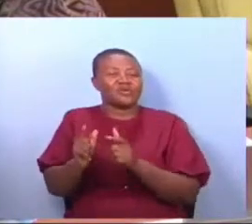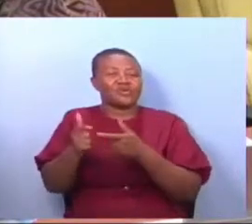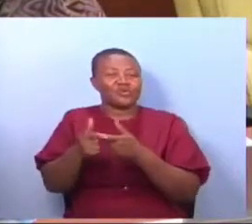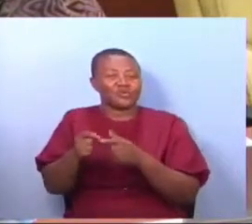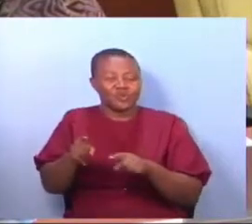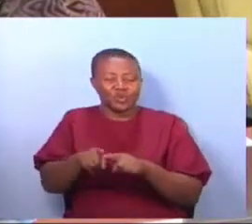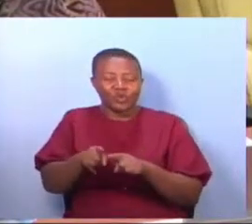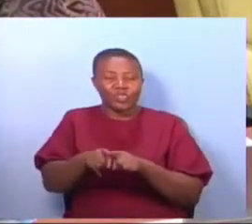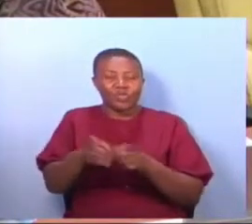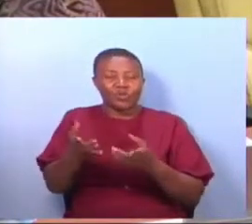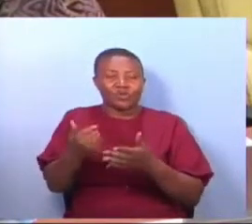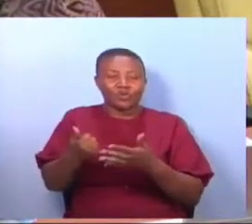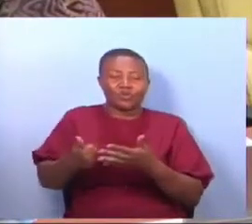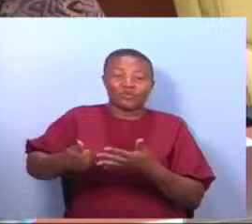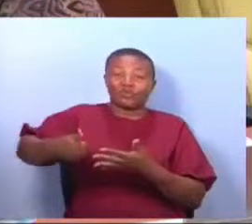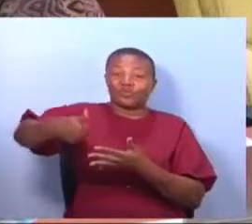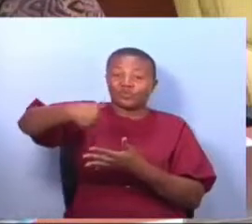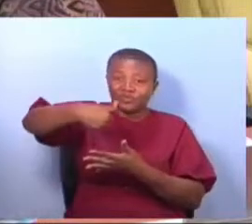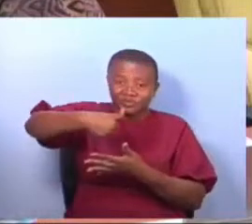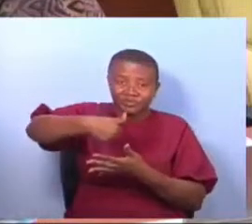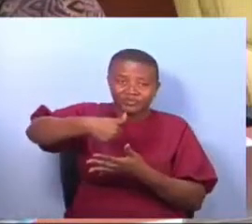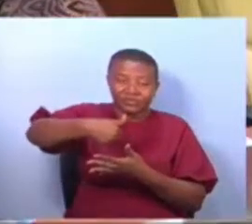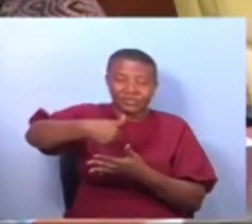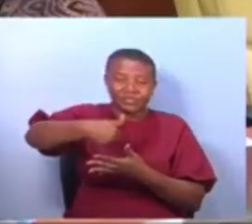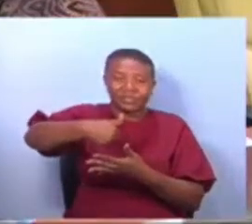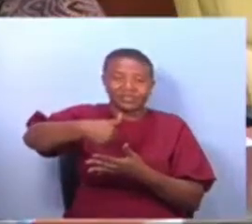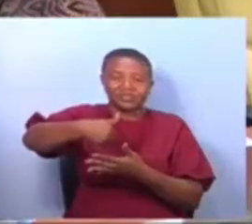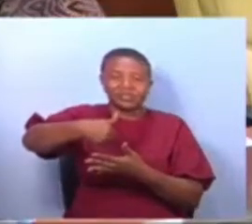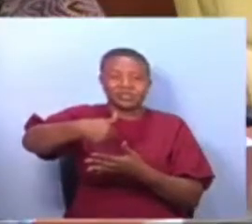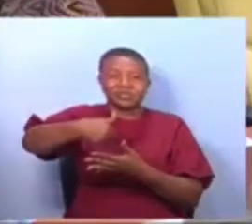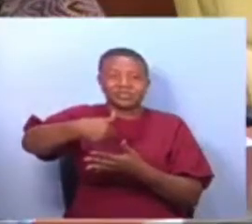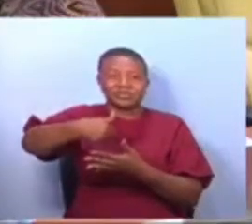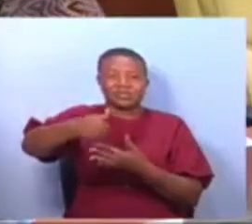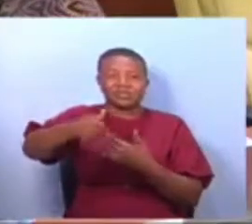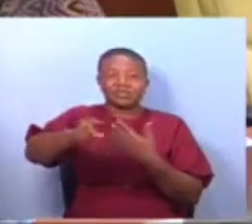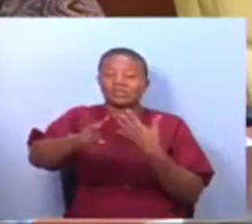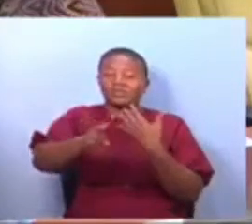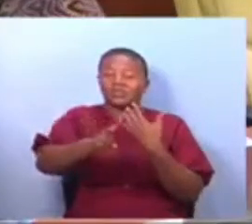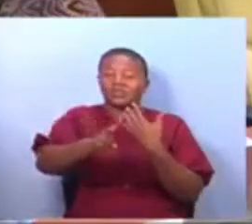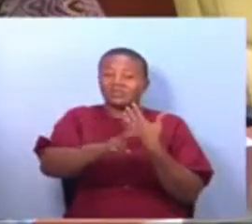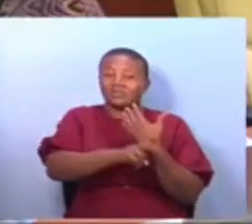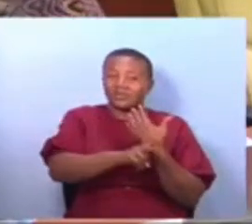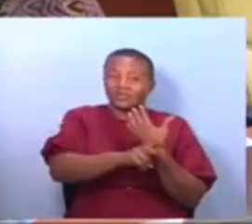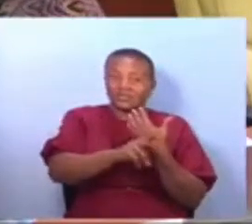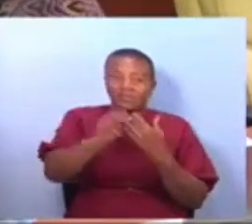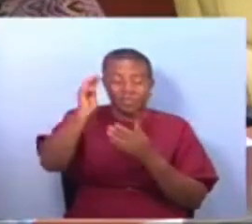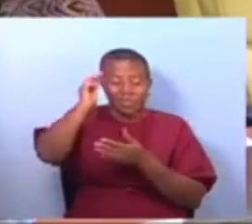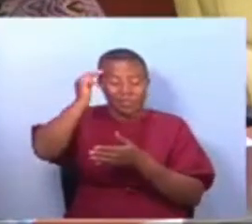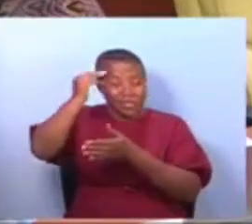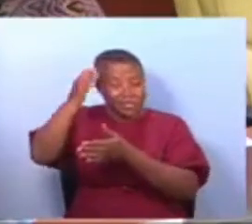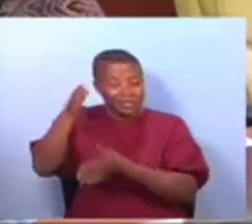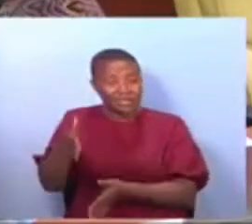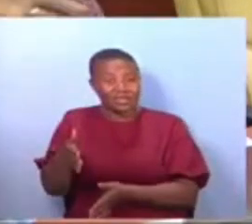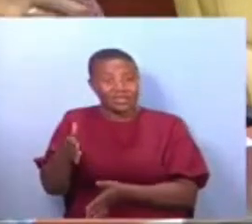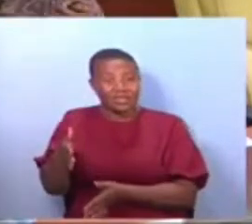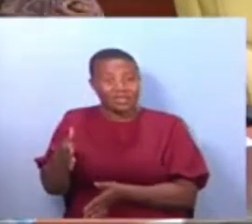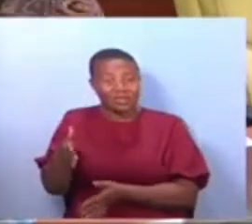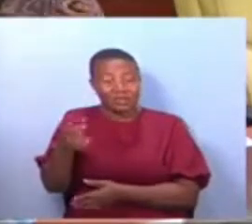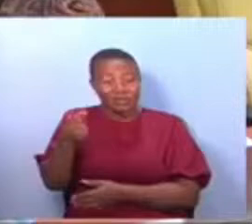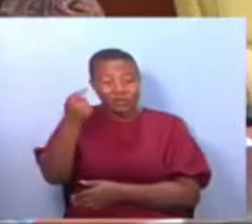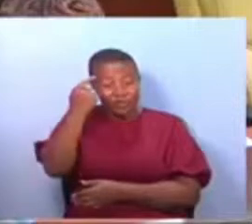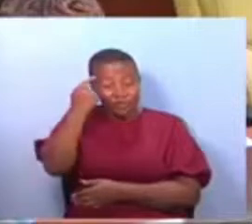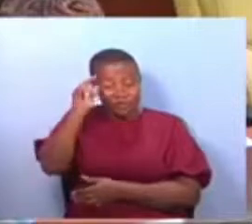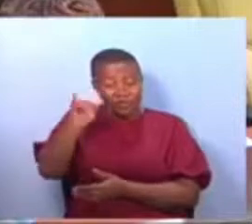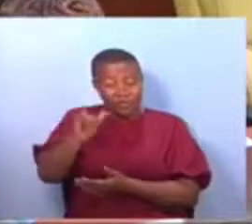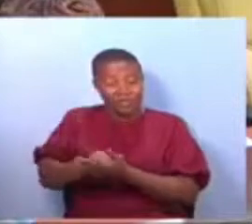elevated, having previously served as a deputy minister for that enclave he's going